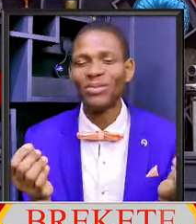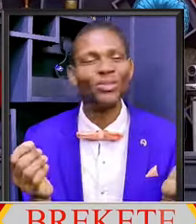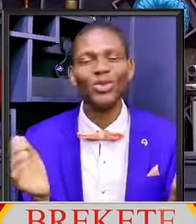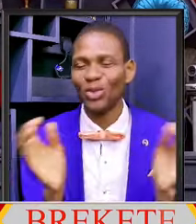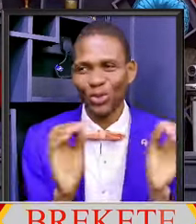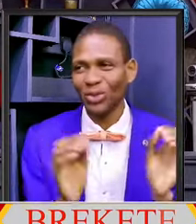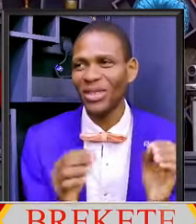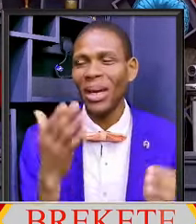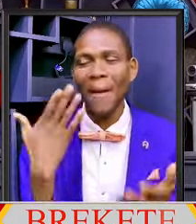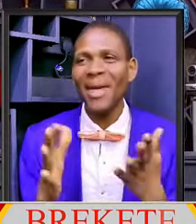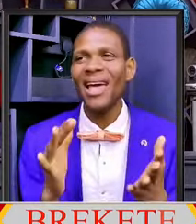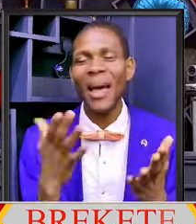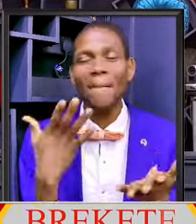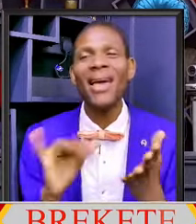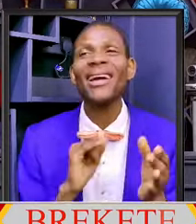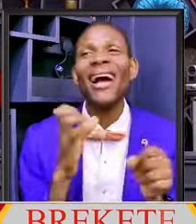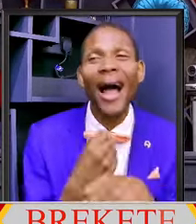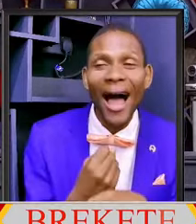That is make a.